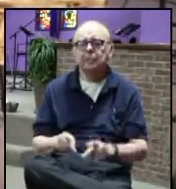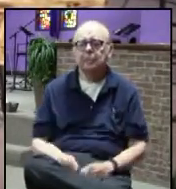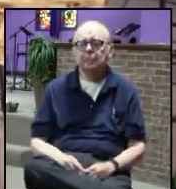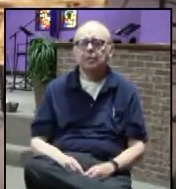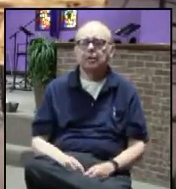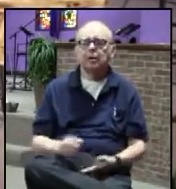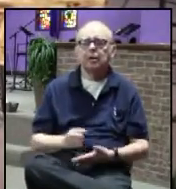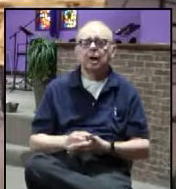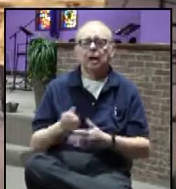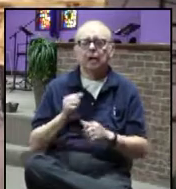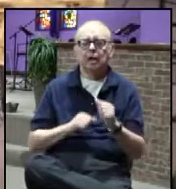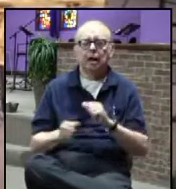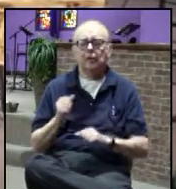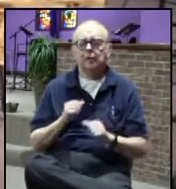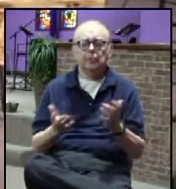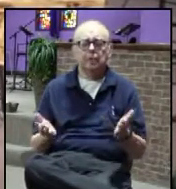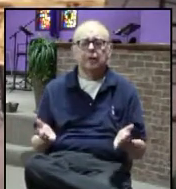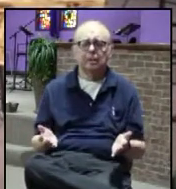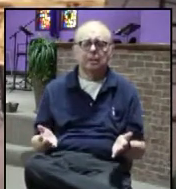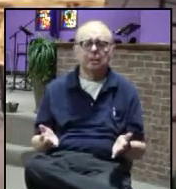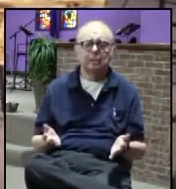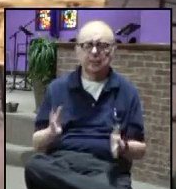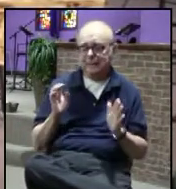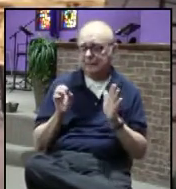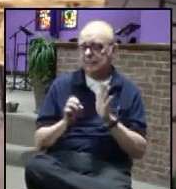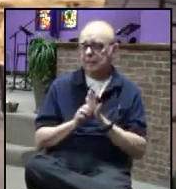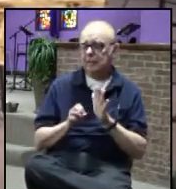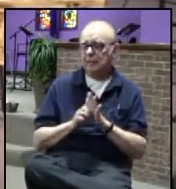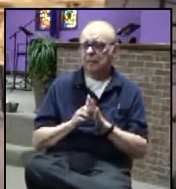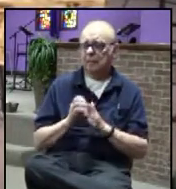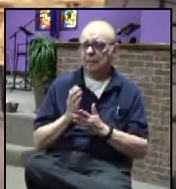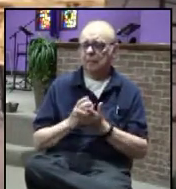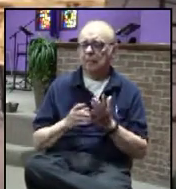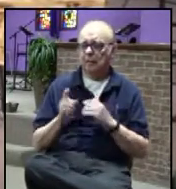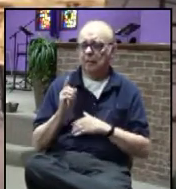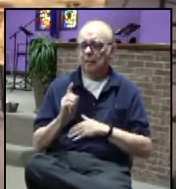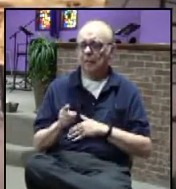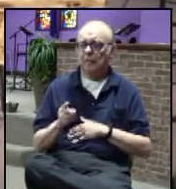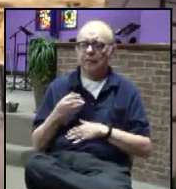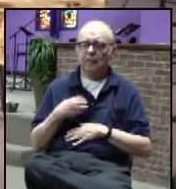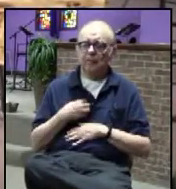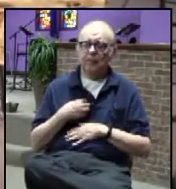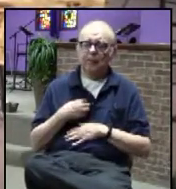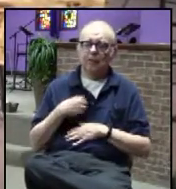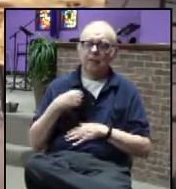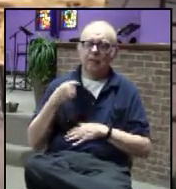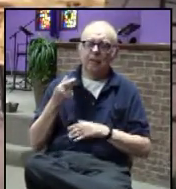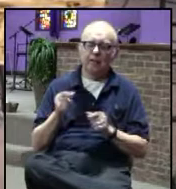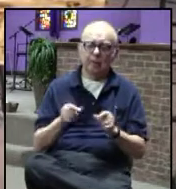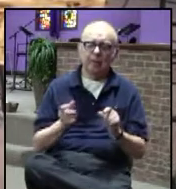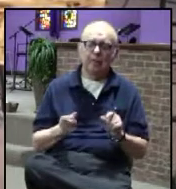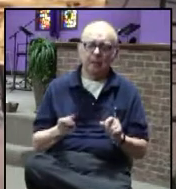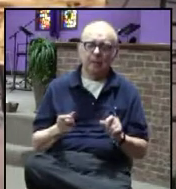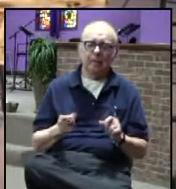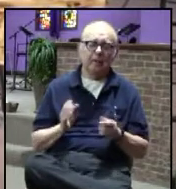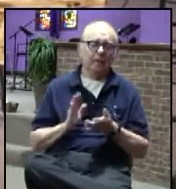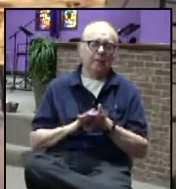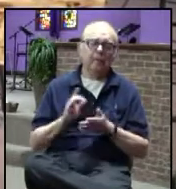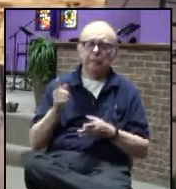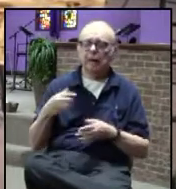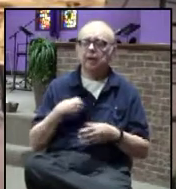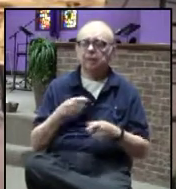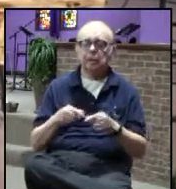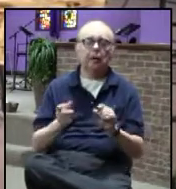It's helping one another out. For instance, there are some of you that have got gardens, and praise God, I love you